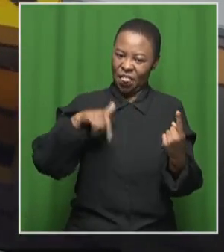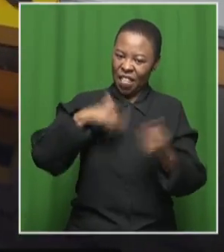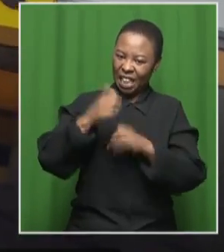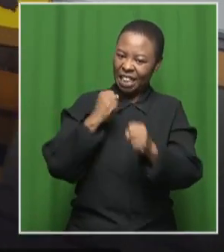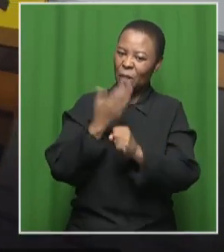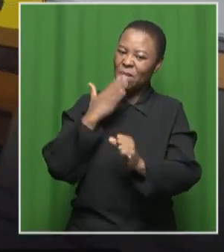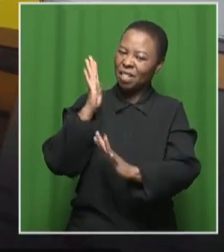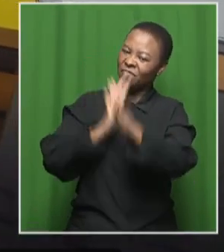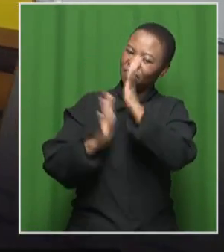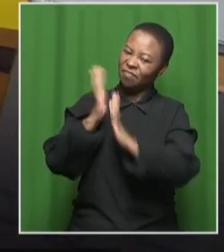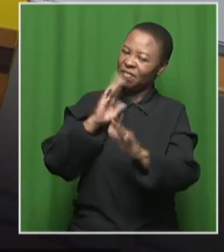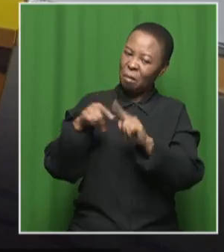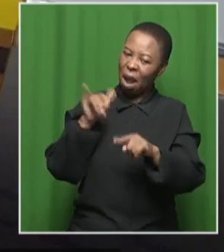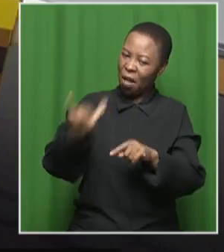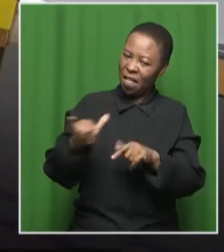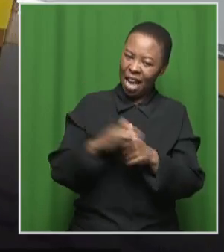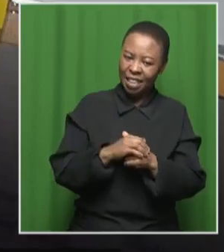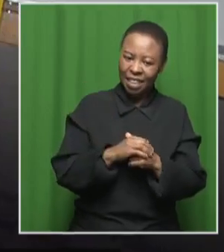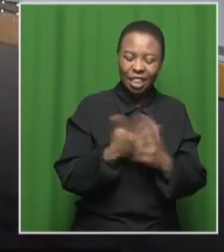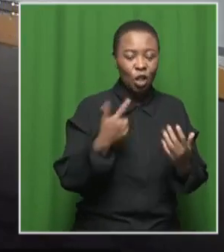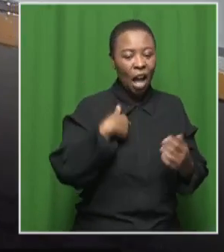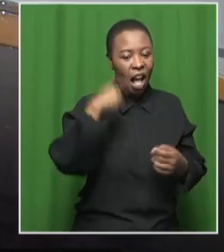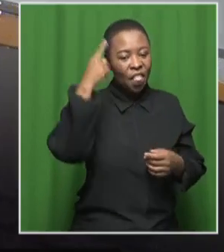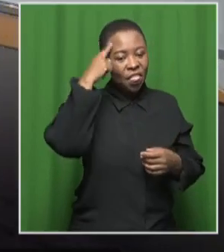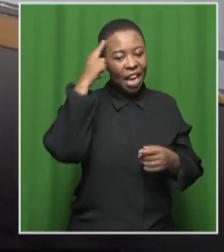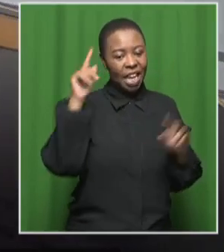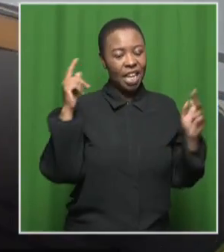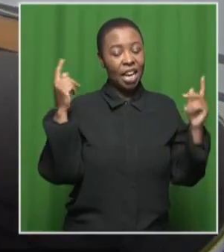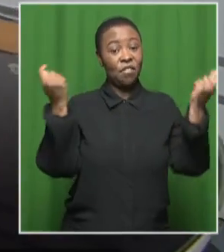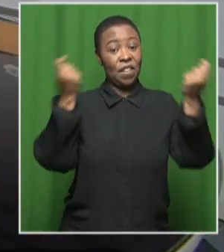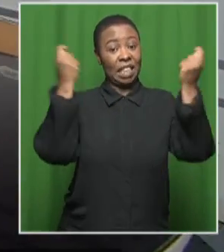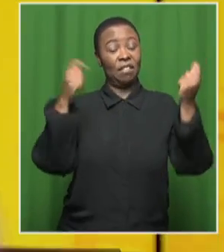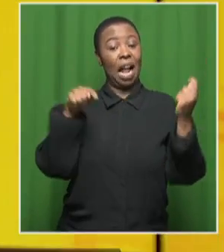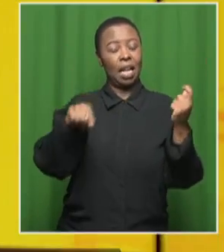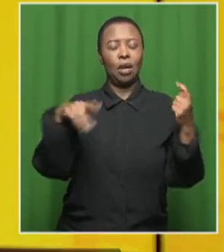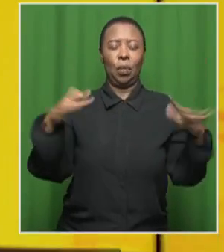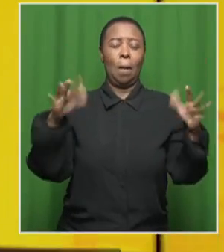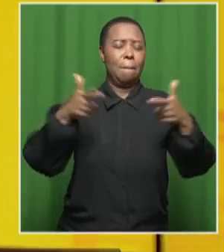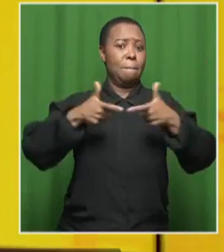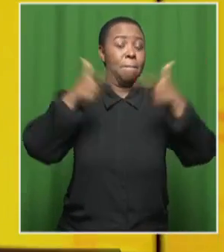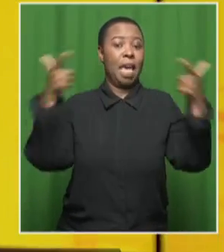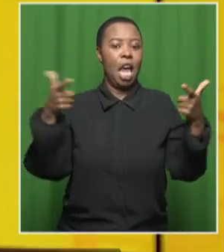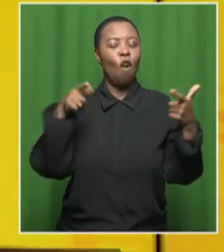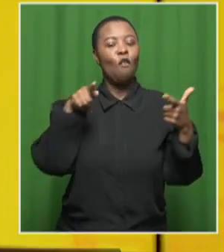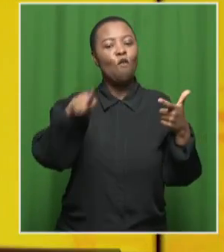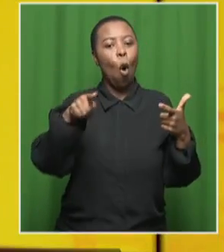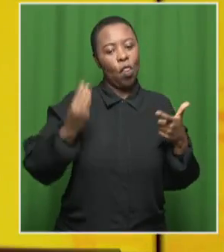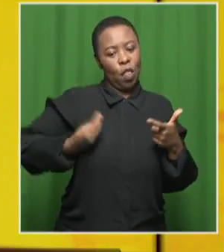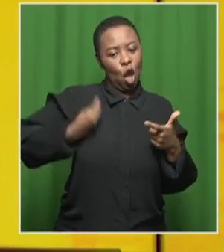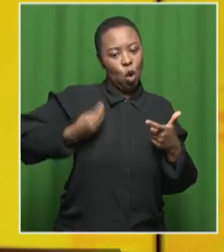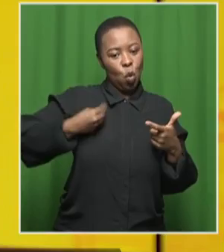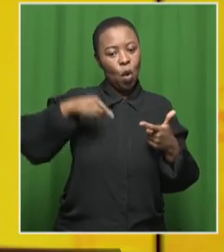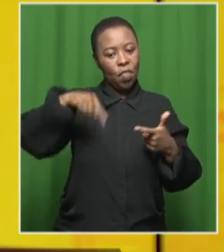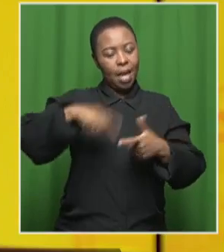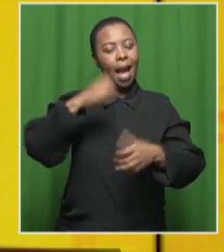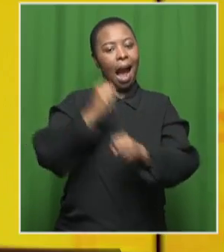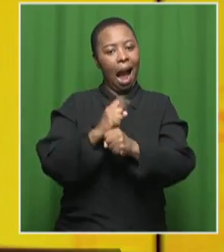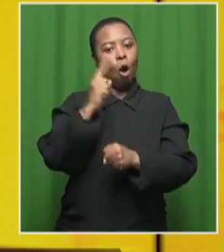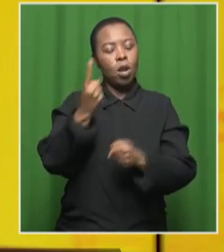to us about that. Yeah, I mean, I think the festival is one of the biggest festivals for the youth in Gauteng